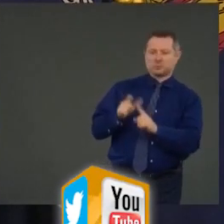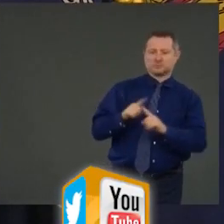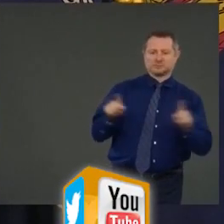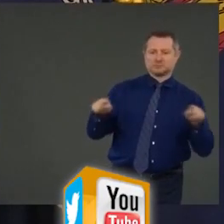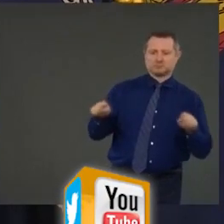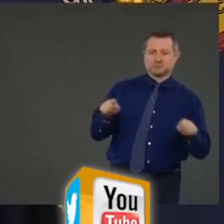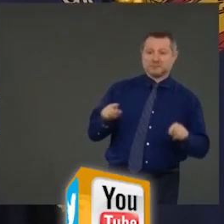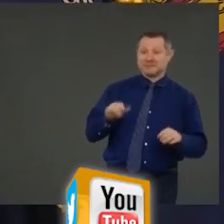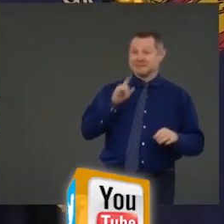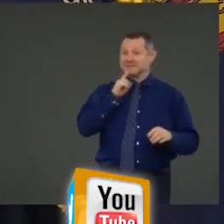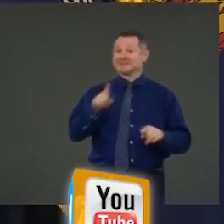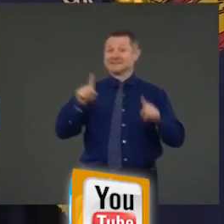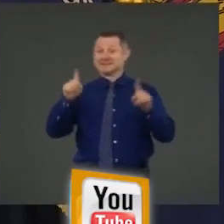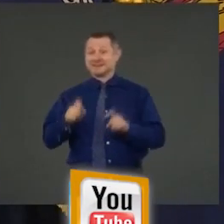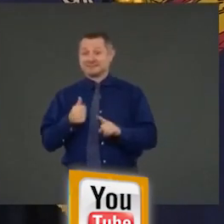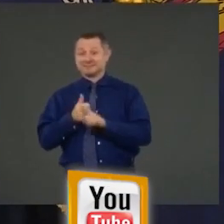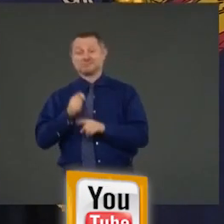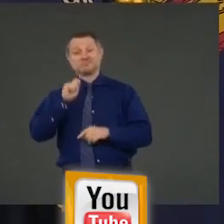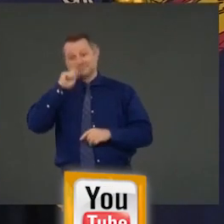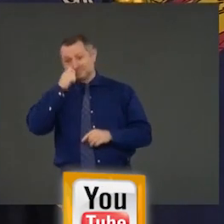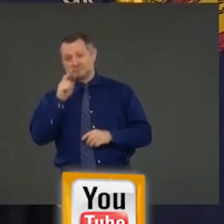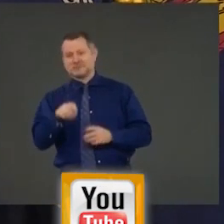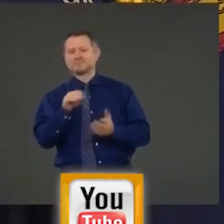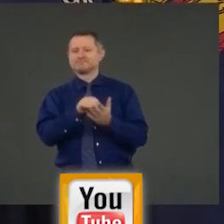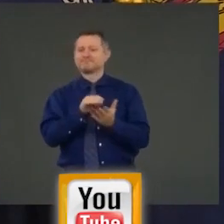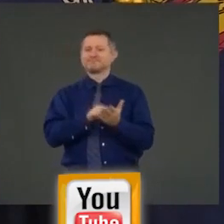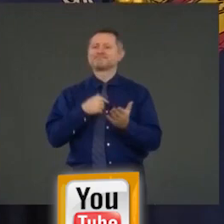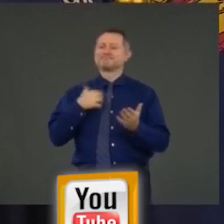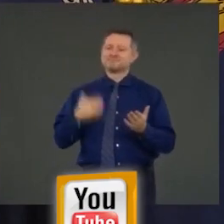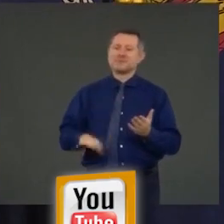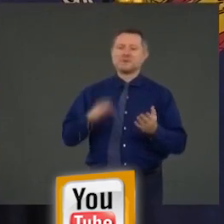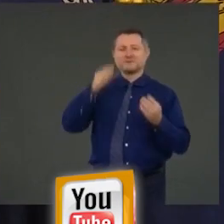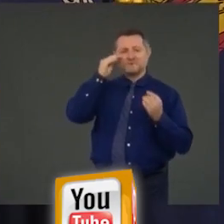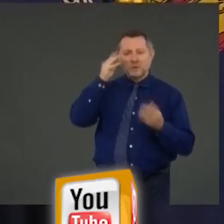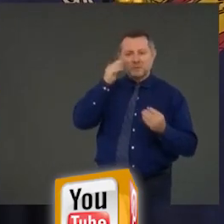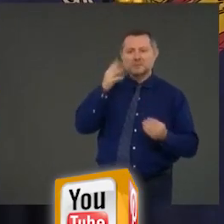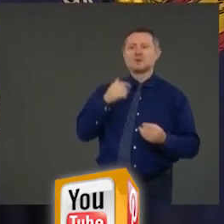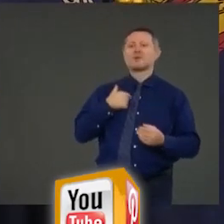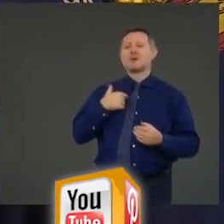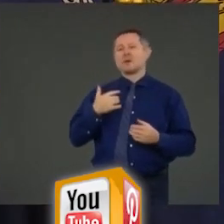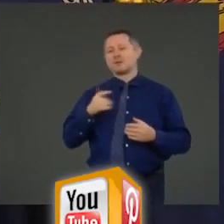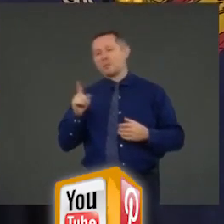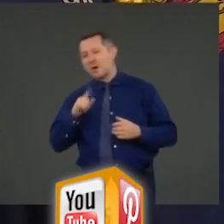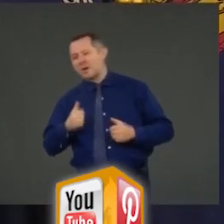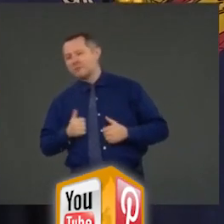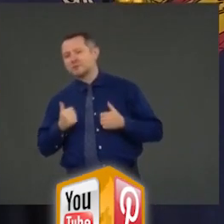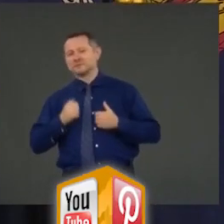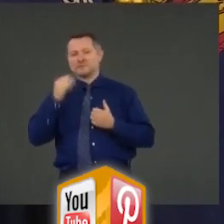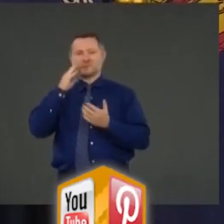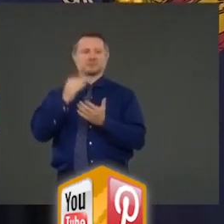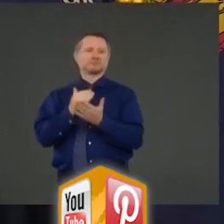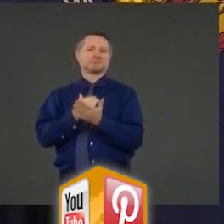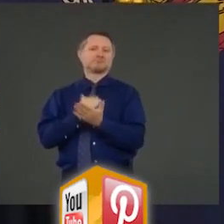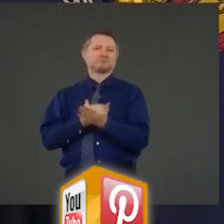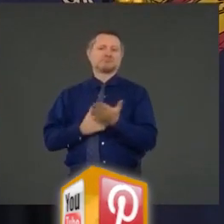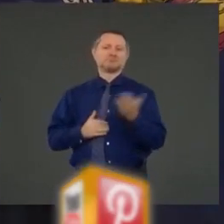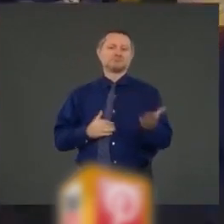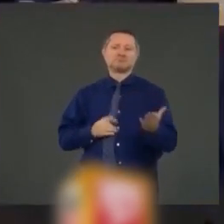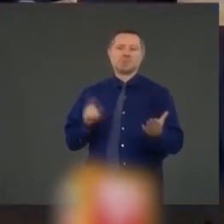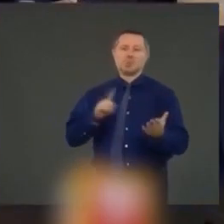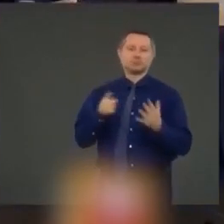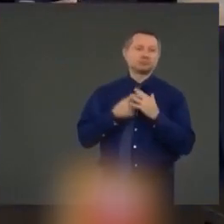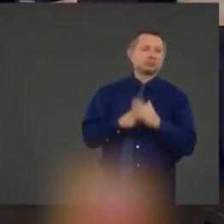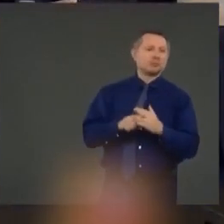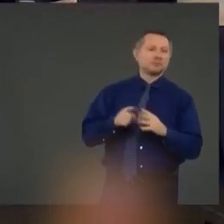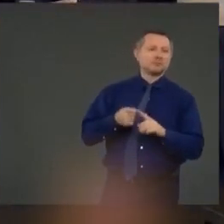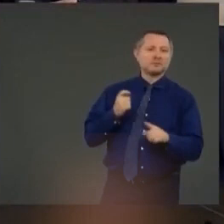tested, we will then have you and your test and your address and all your information. And that's where it really starts. And our